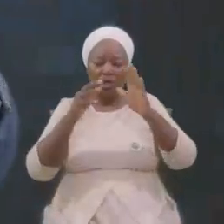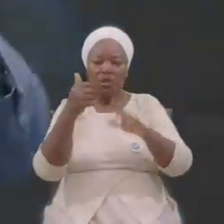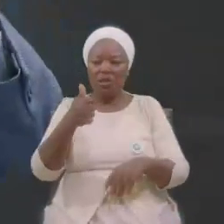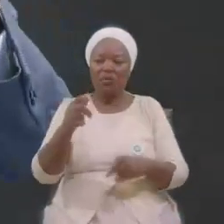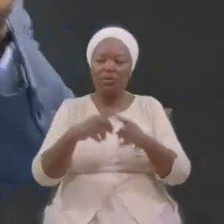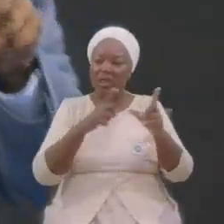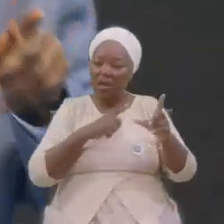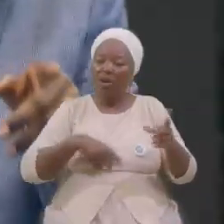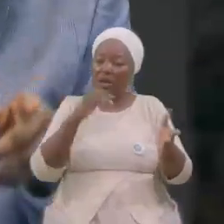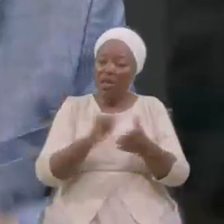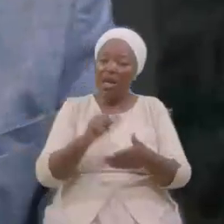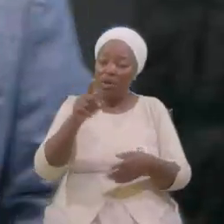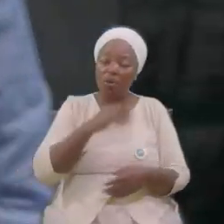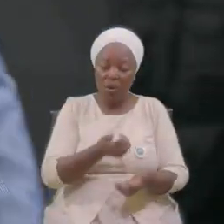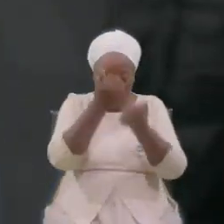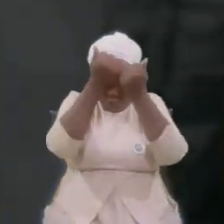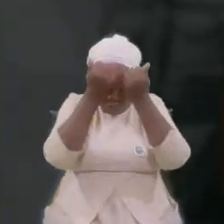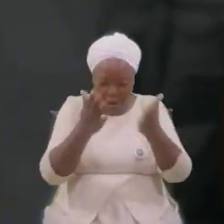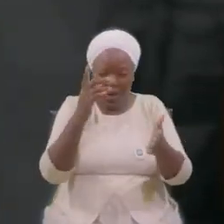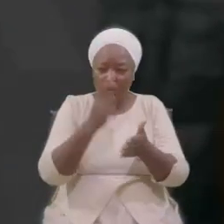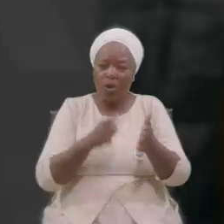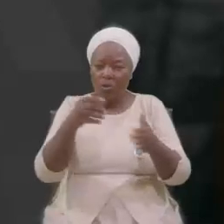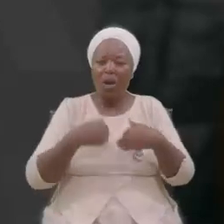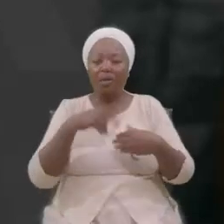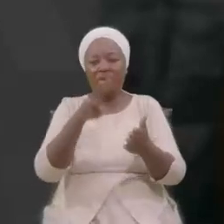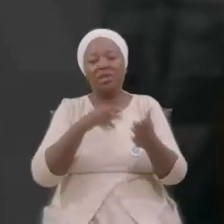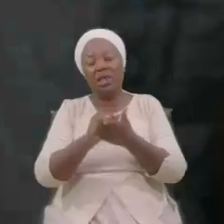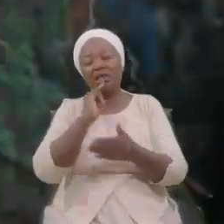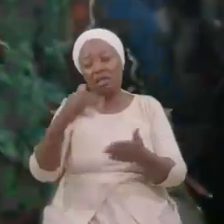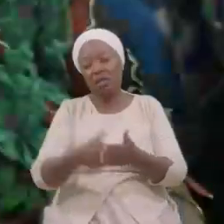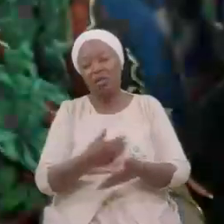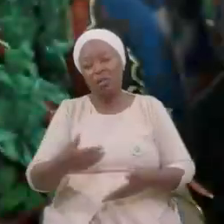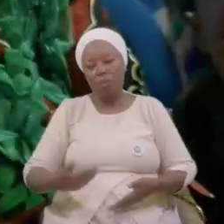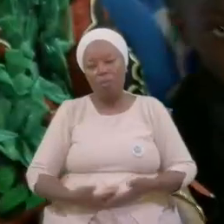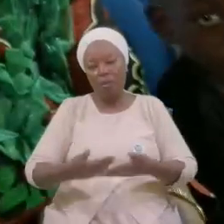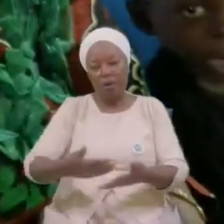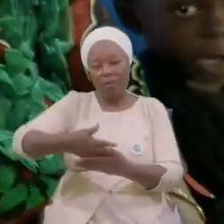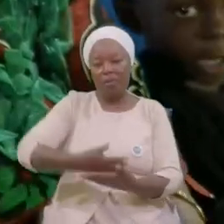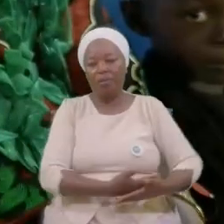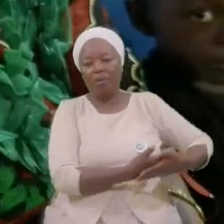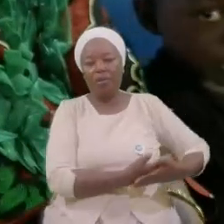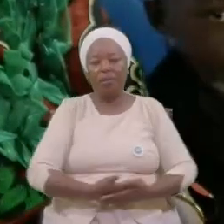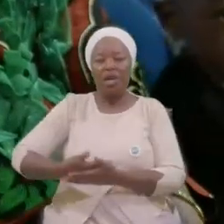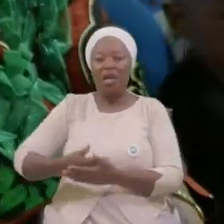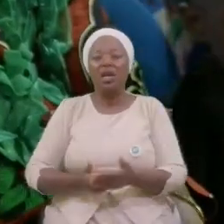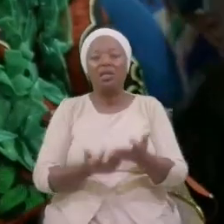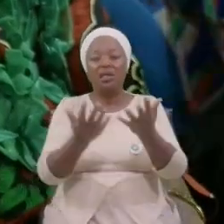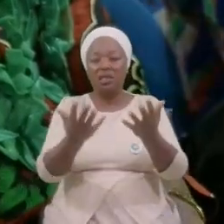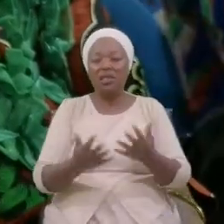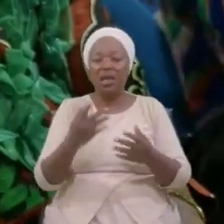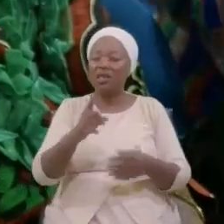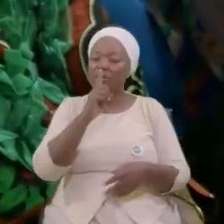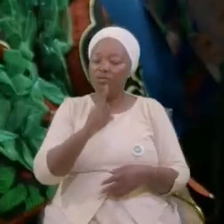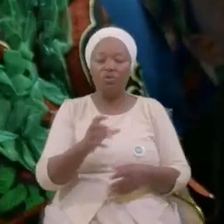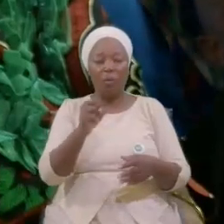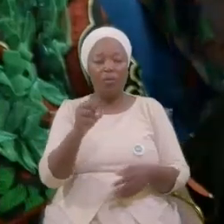you will obey what you have read. As newborn babes, desire the sincere milk of the